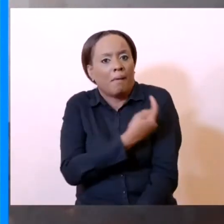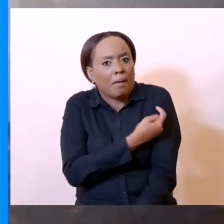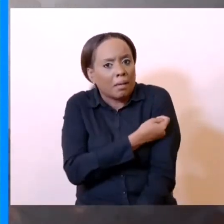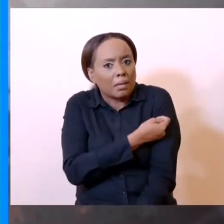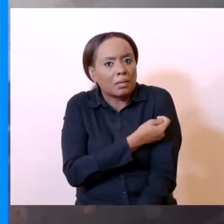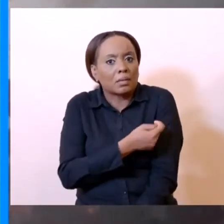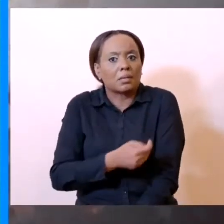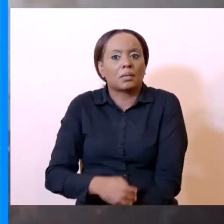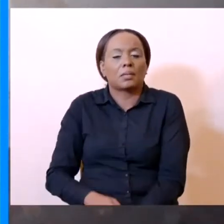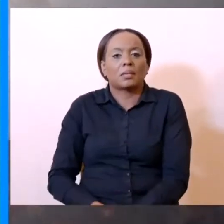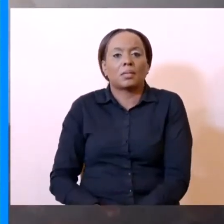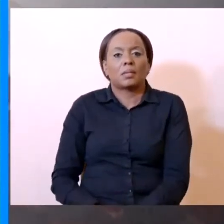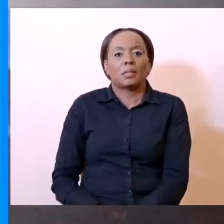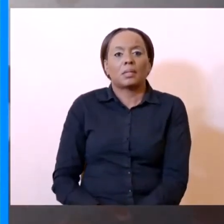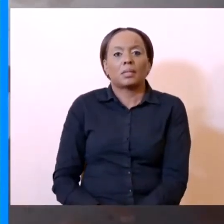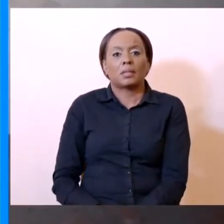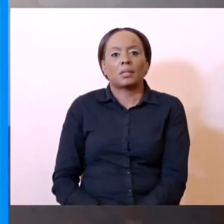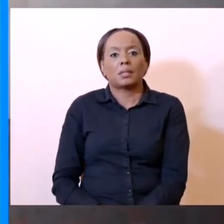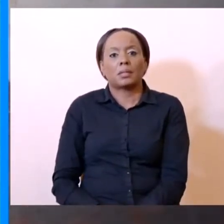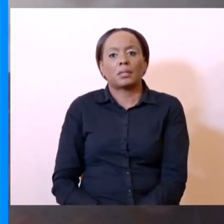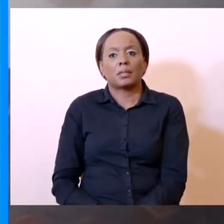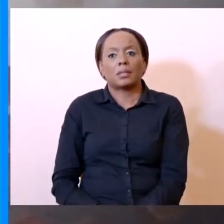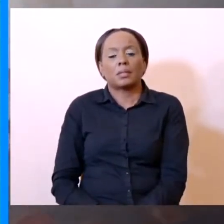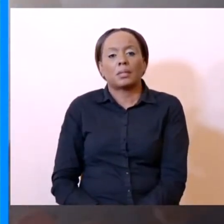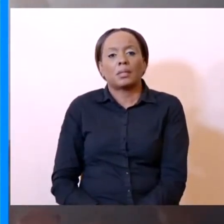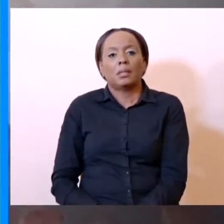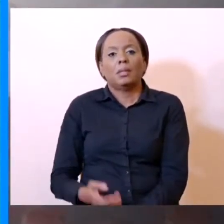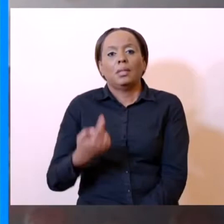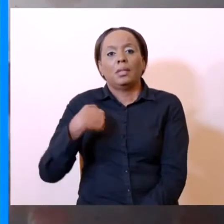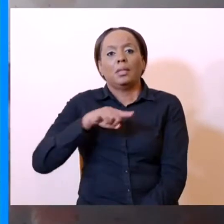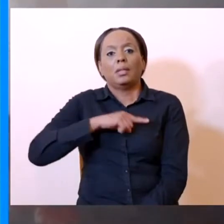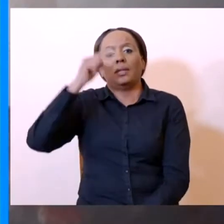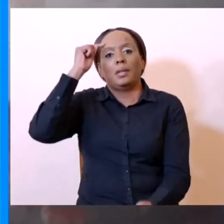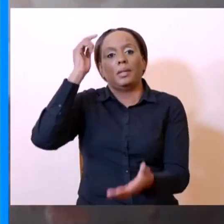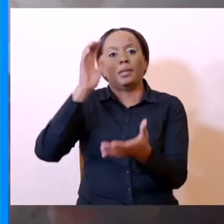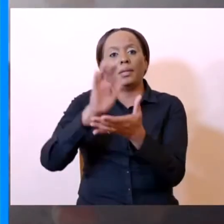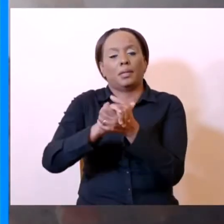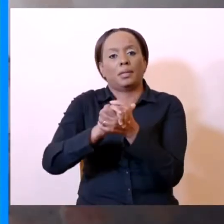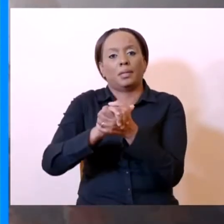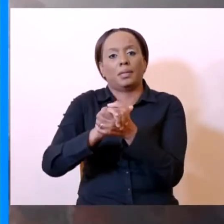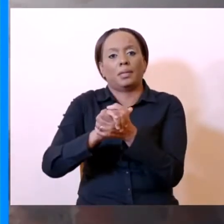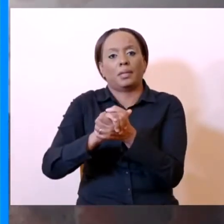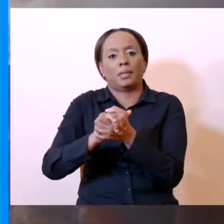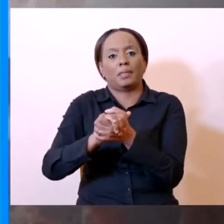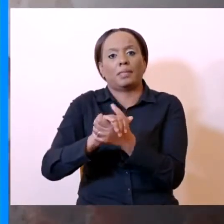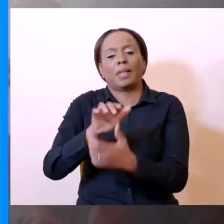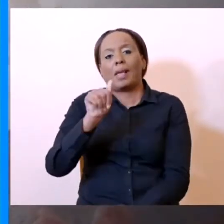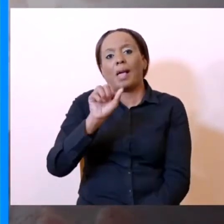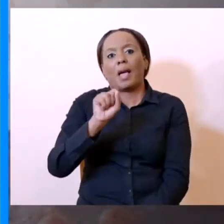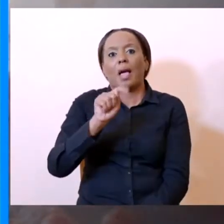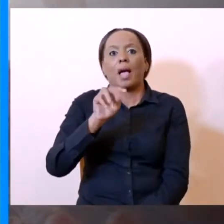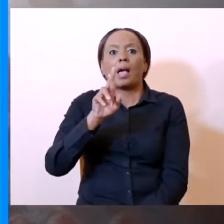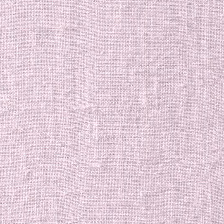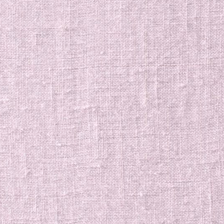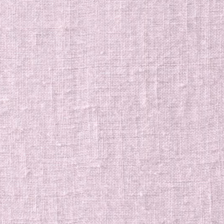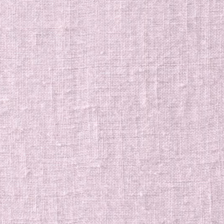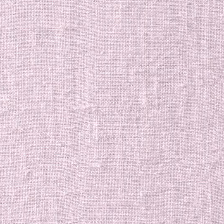And we believe that the AstraZeneca vaccine is a good vaccine for our population at this